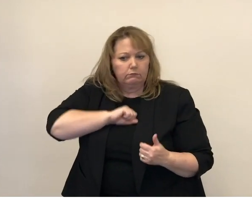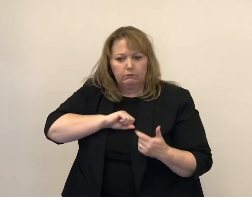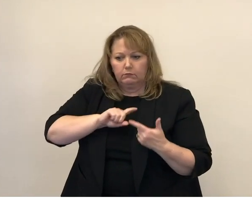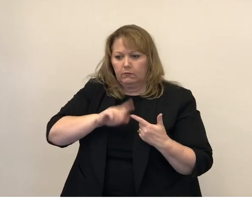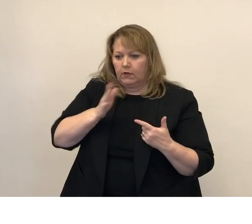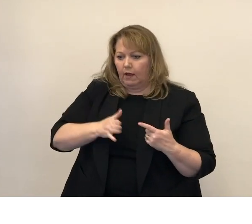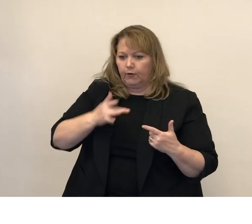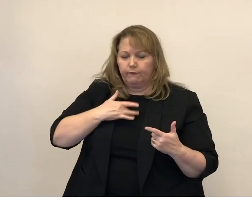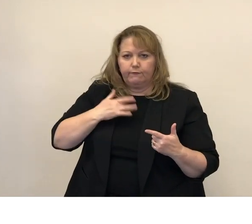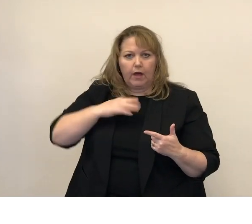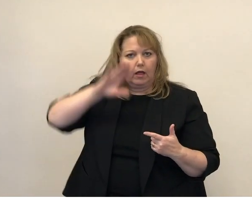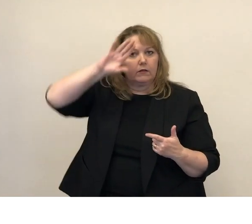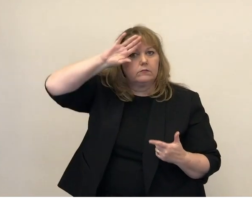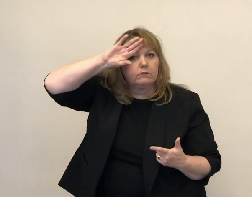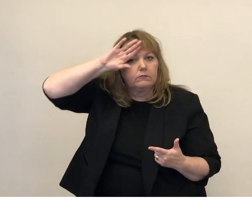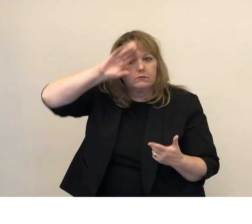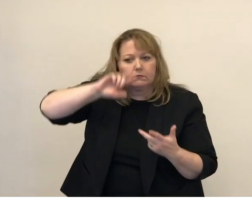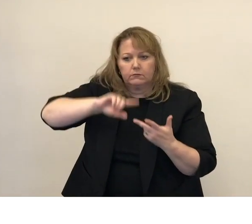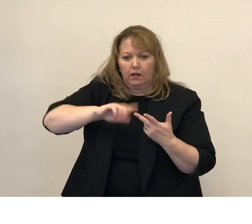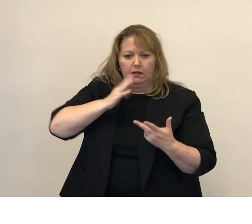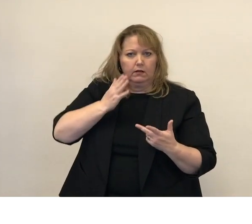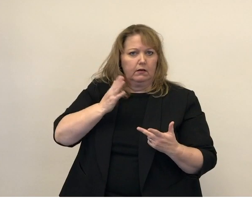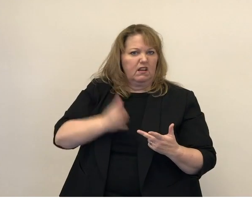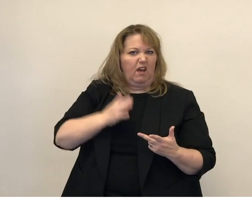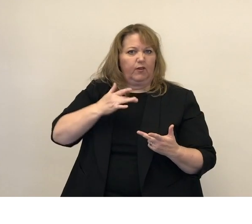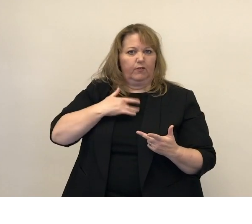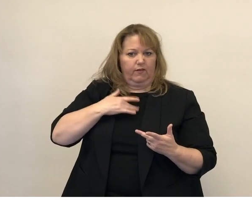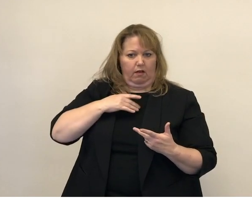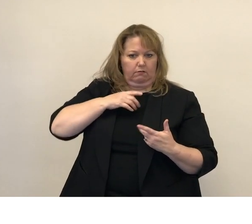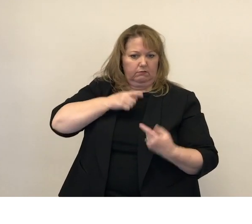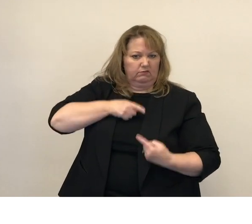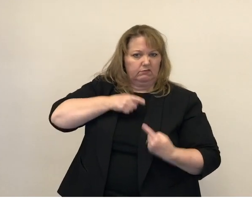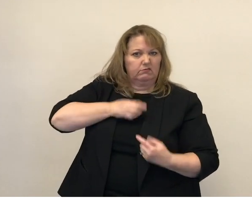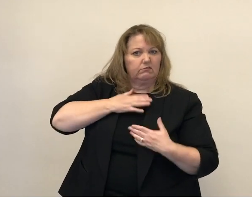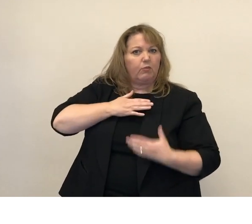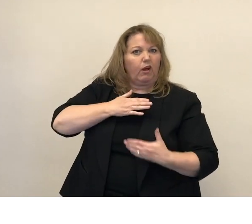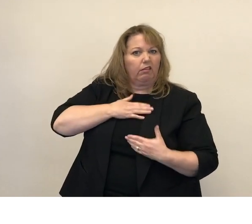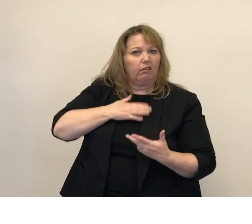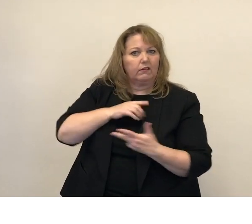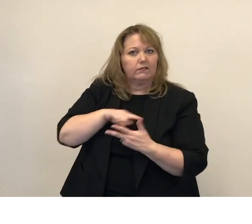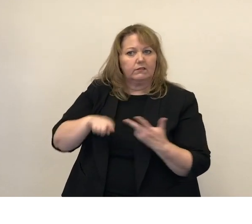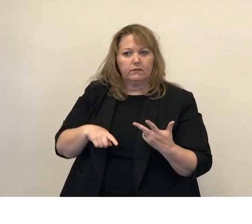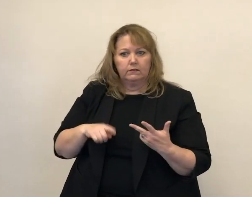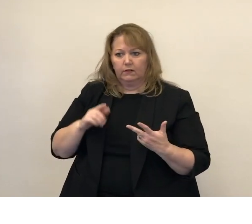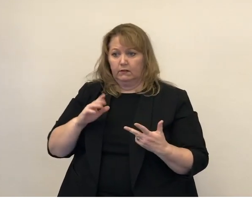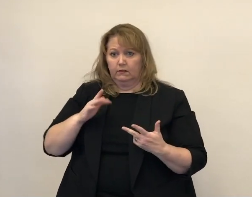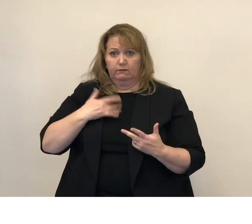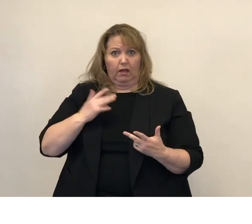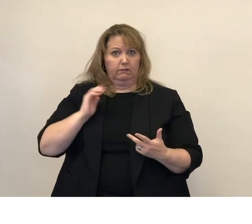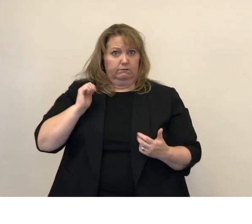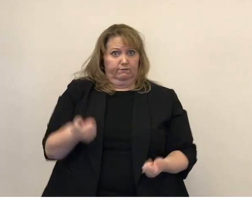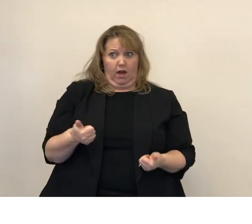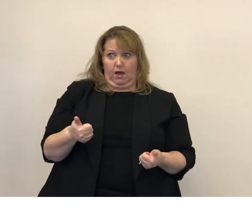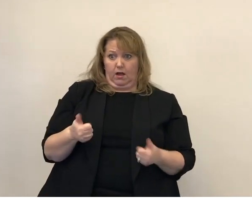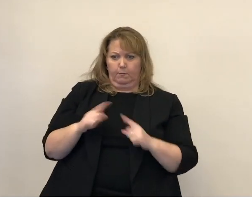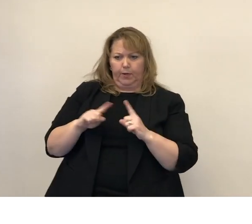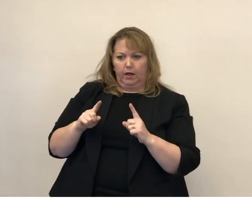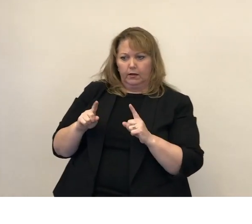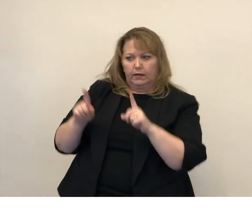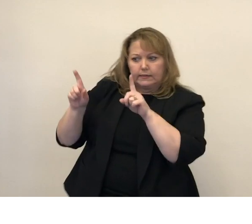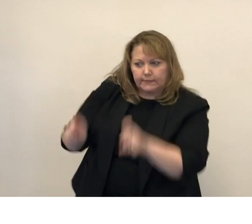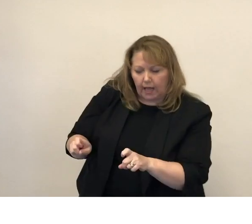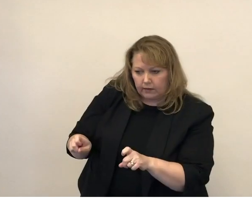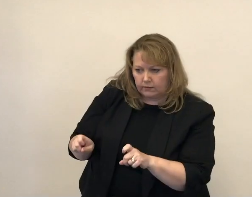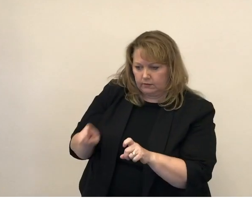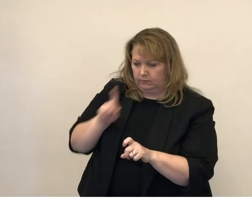to see if I could test 1% of our population and determine at random and determine what percentage of those people